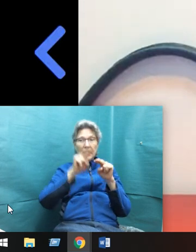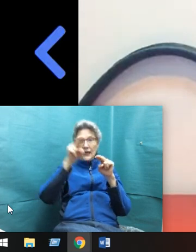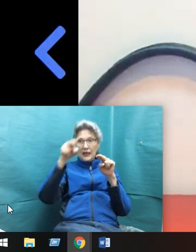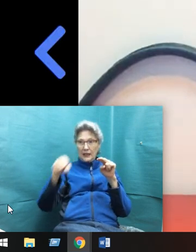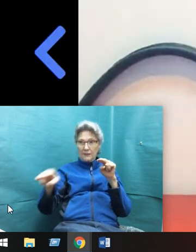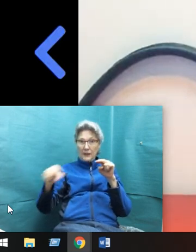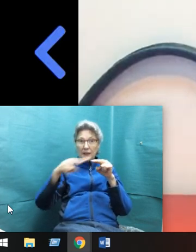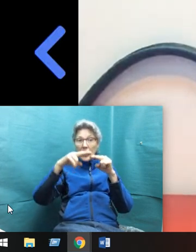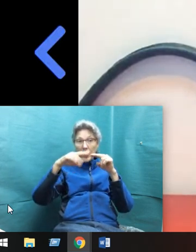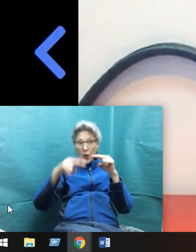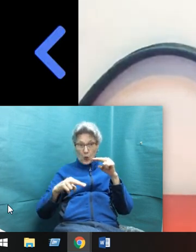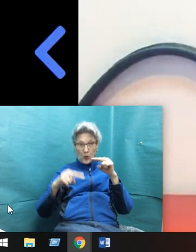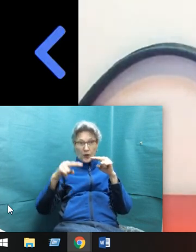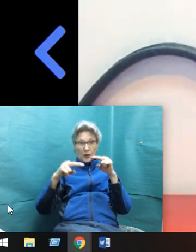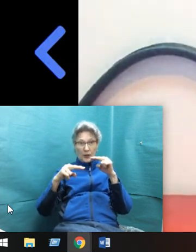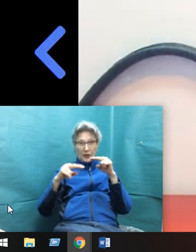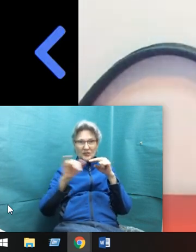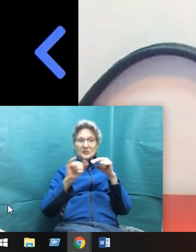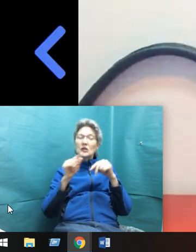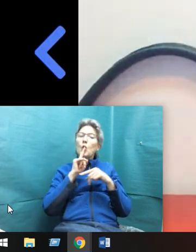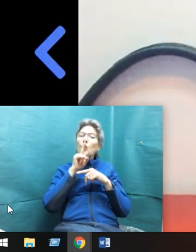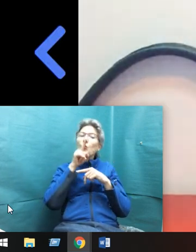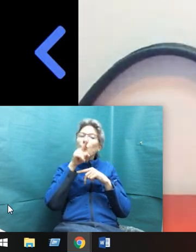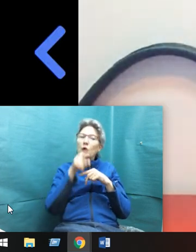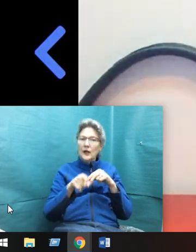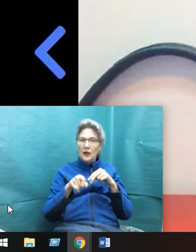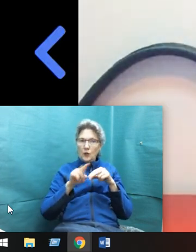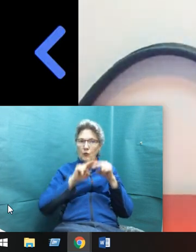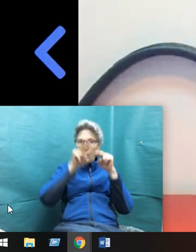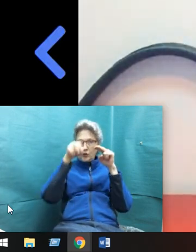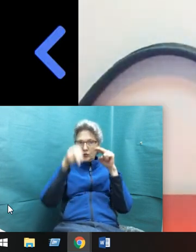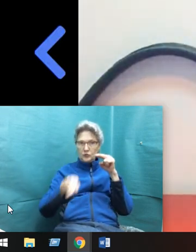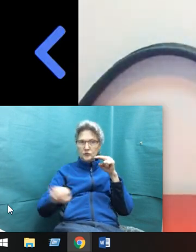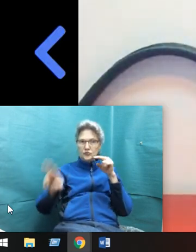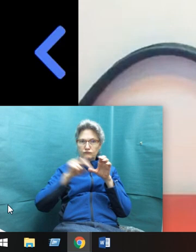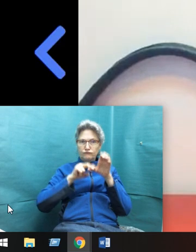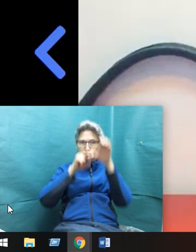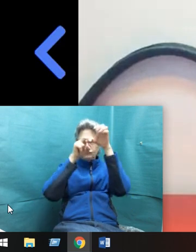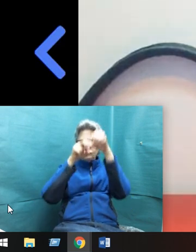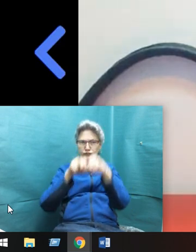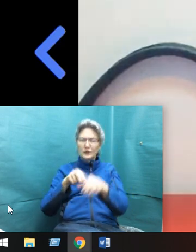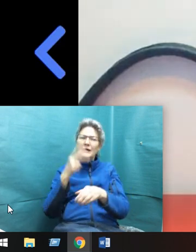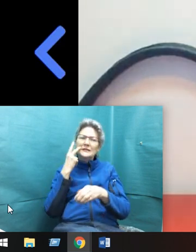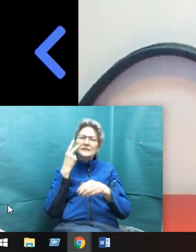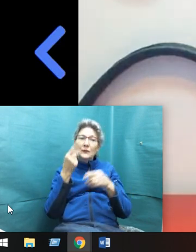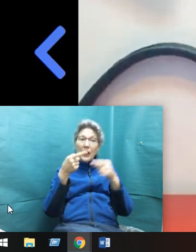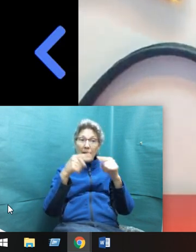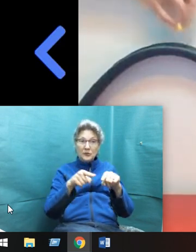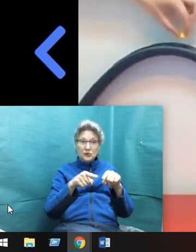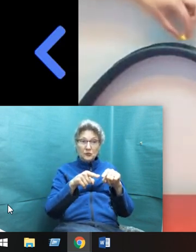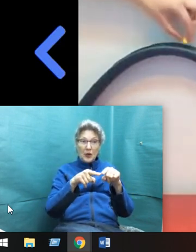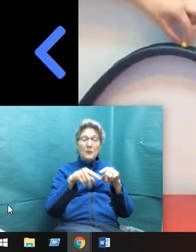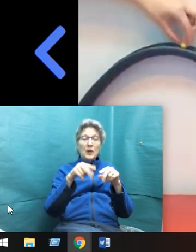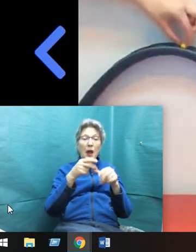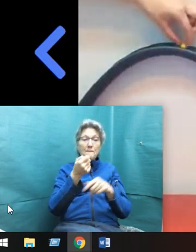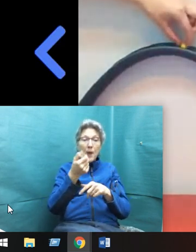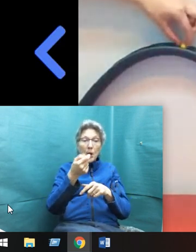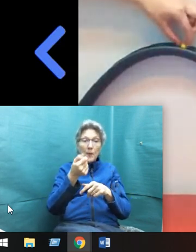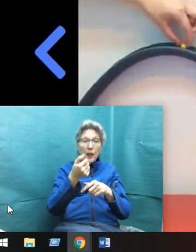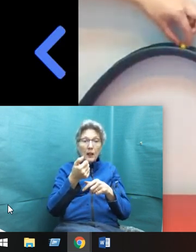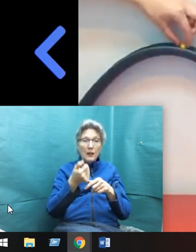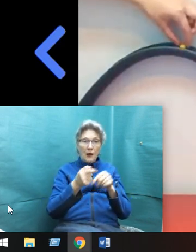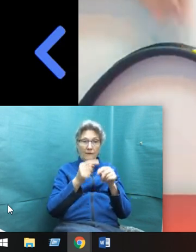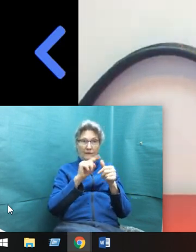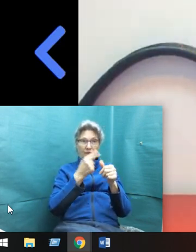hill lower than the first one, just like a real roller coaster. All right, so let's see what happens when I drop a marble off the first